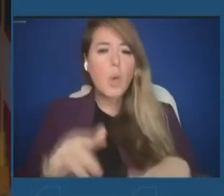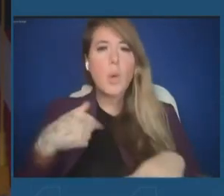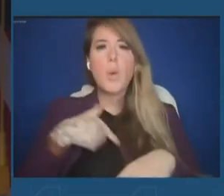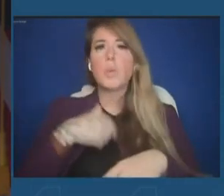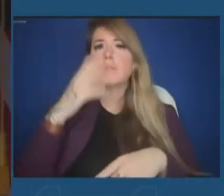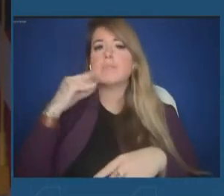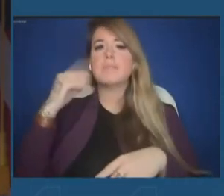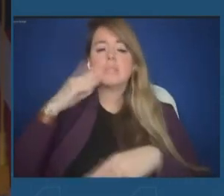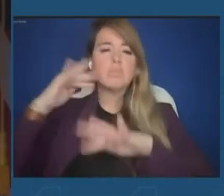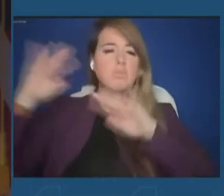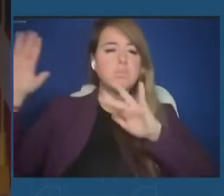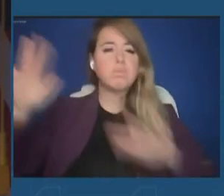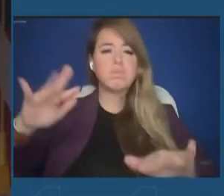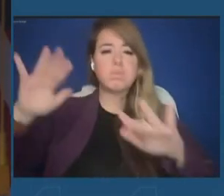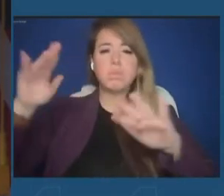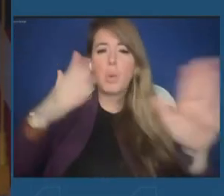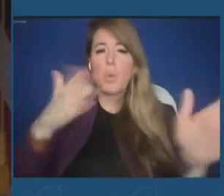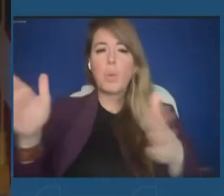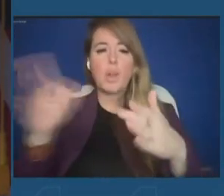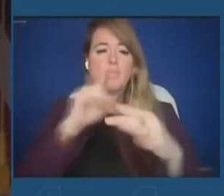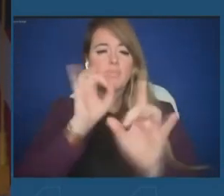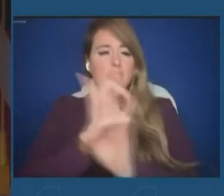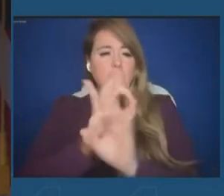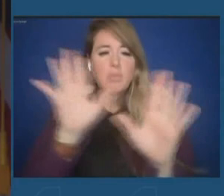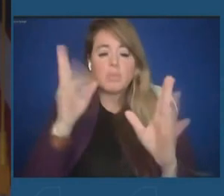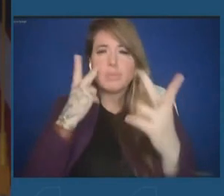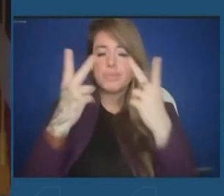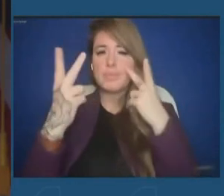blizzards and winds that were just unbelievable.